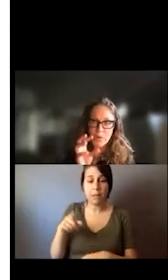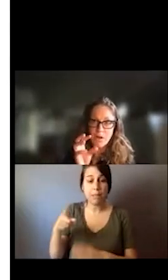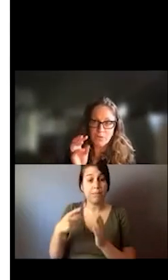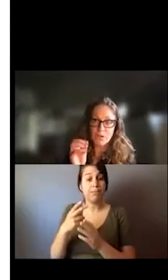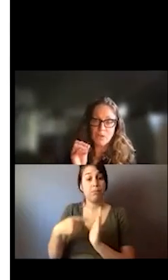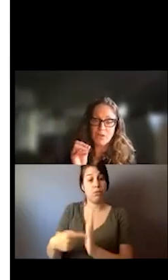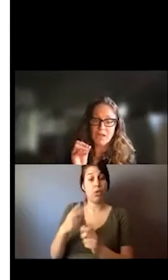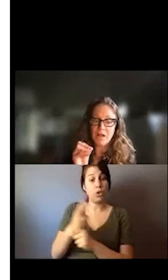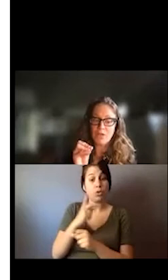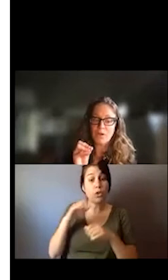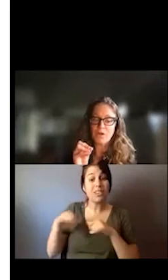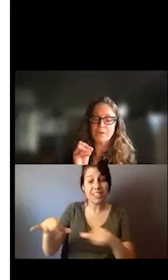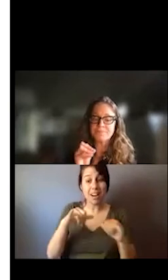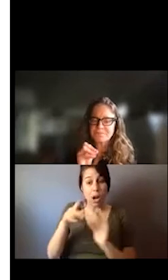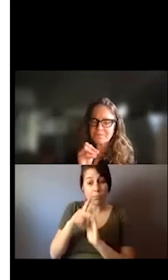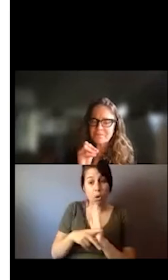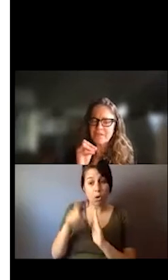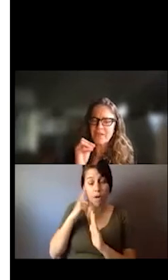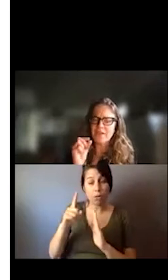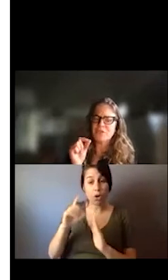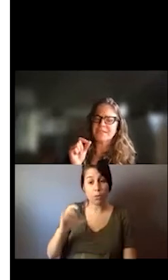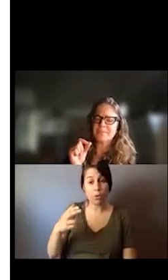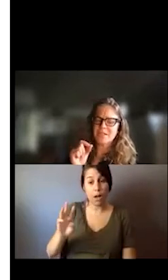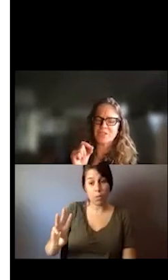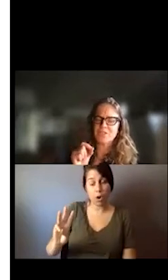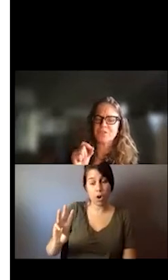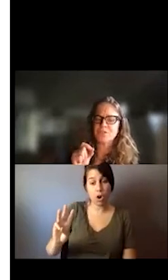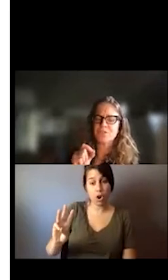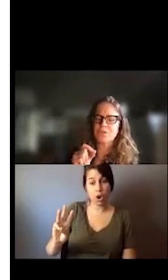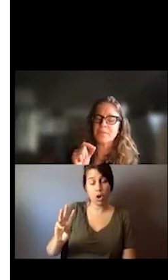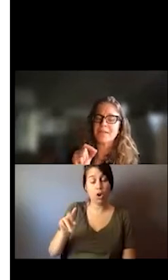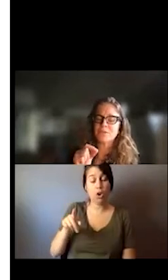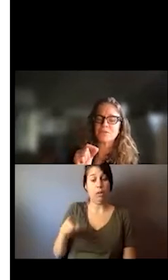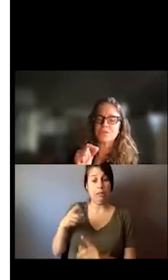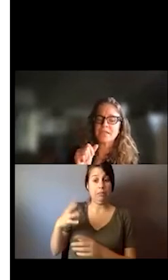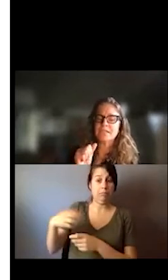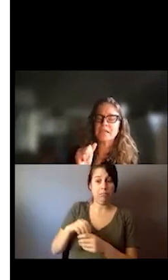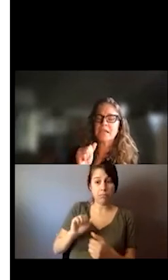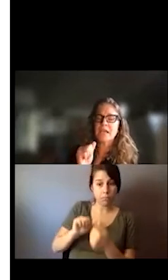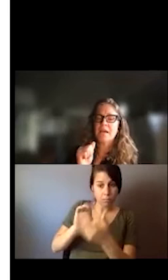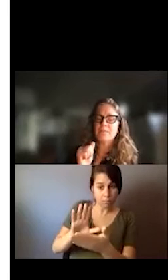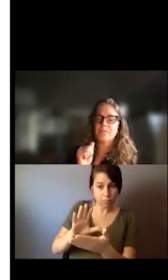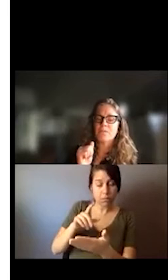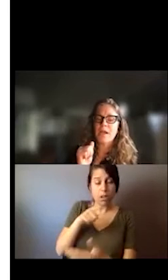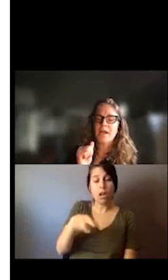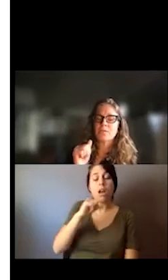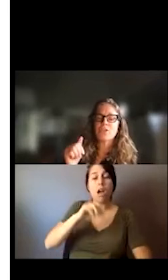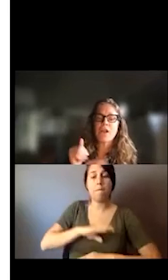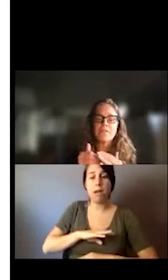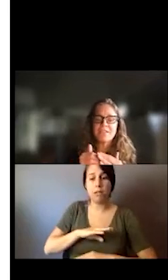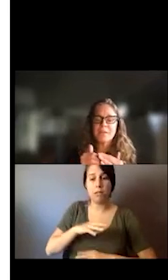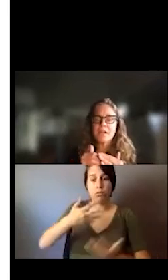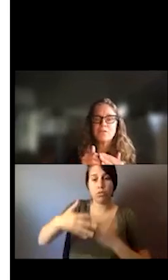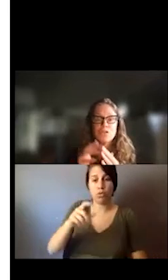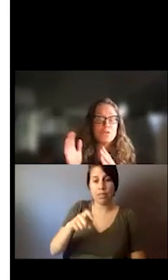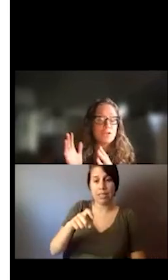standardized protocol for a community health worker that addresses patients' unmet social needs had a